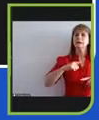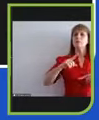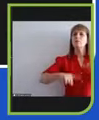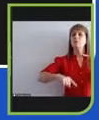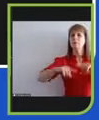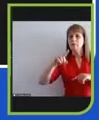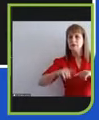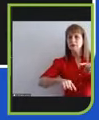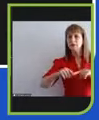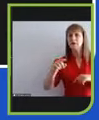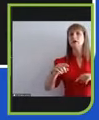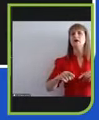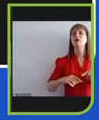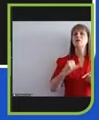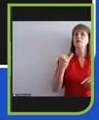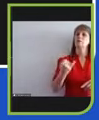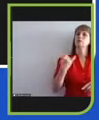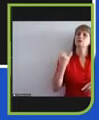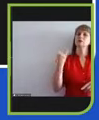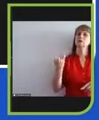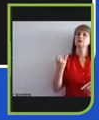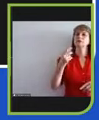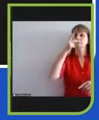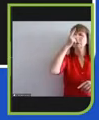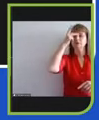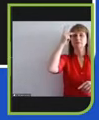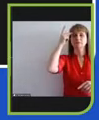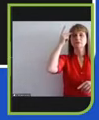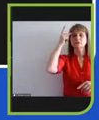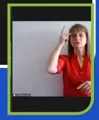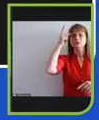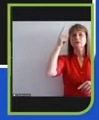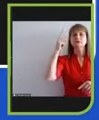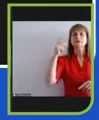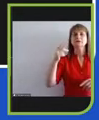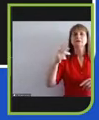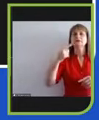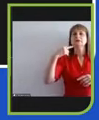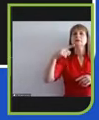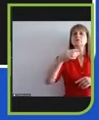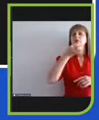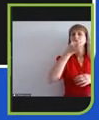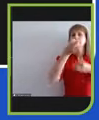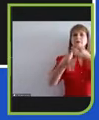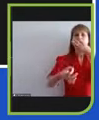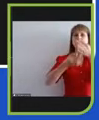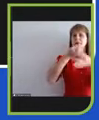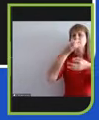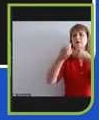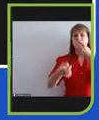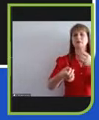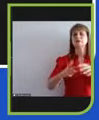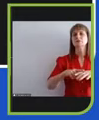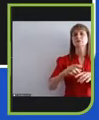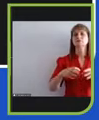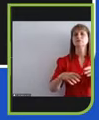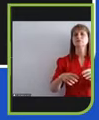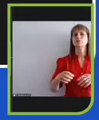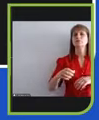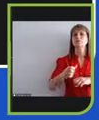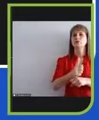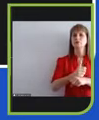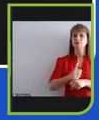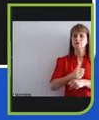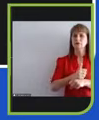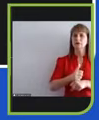commentators to say what they think about it, because they are professionals that are in the companies and that will